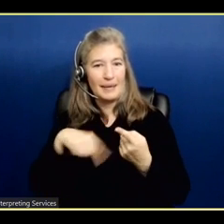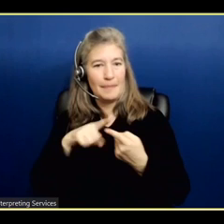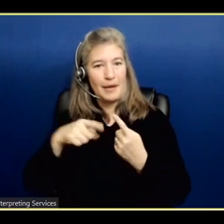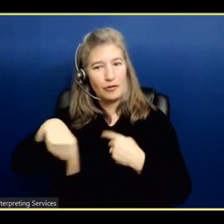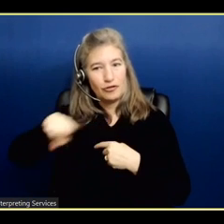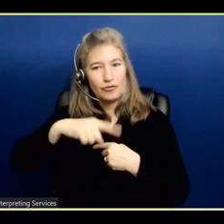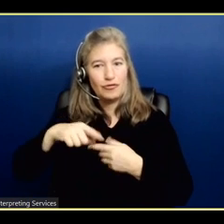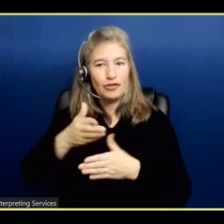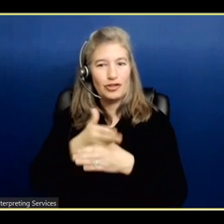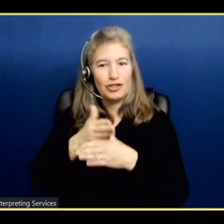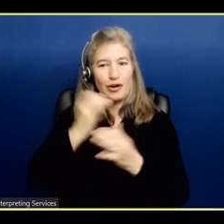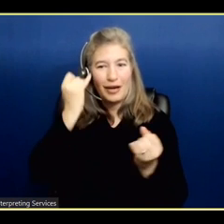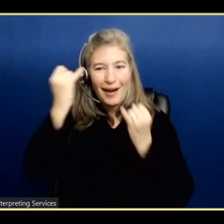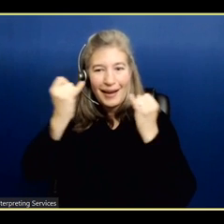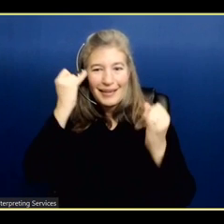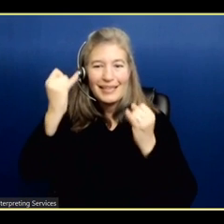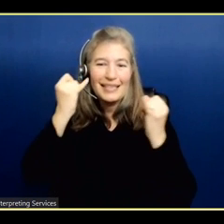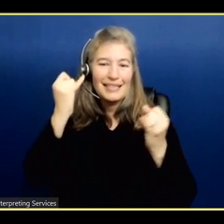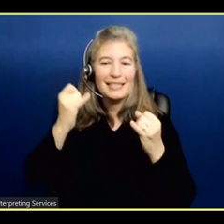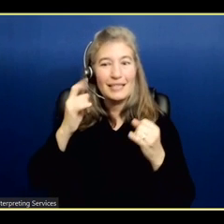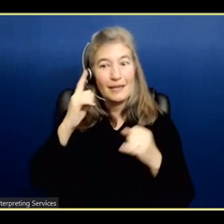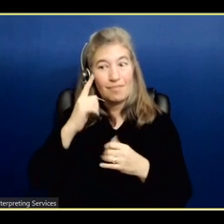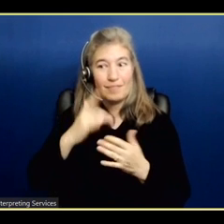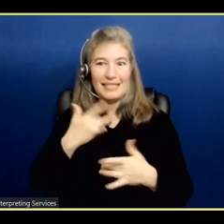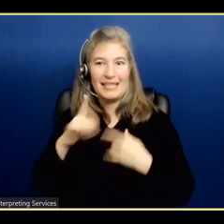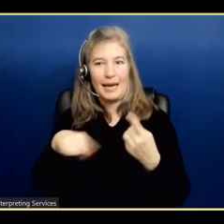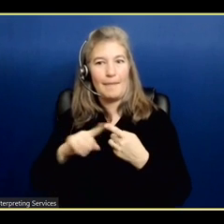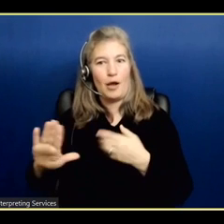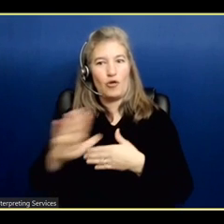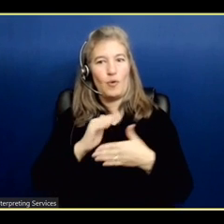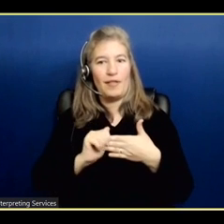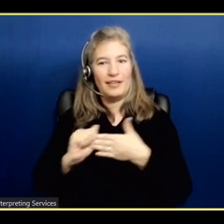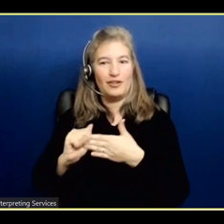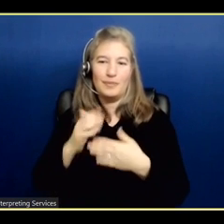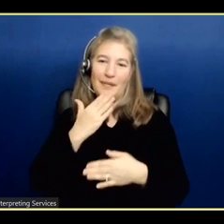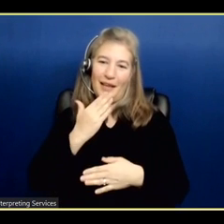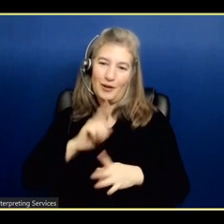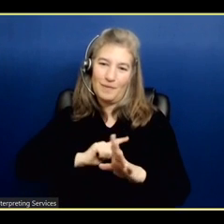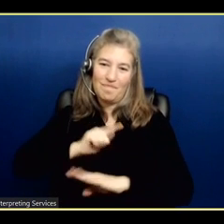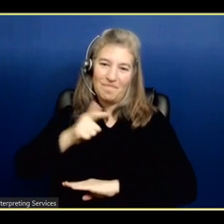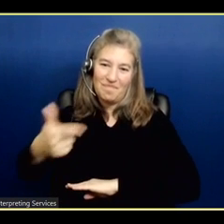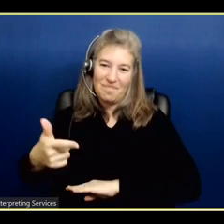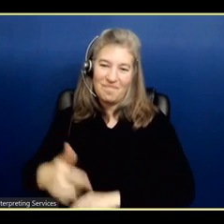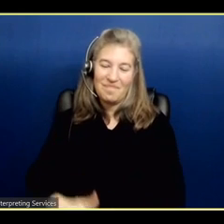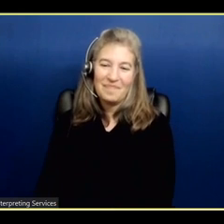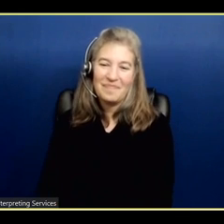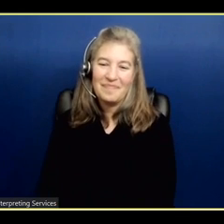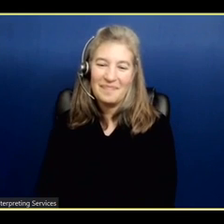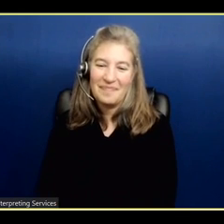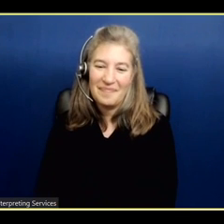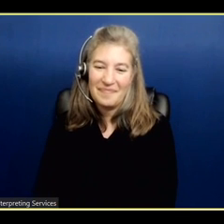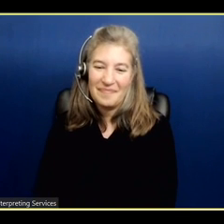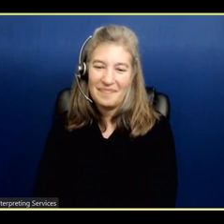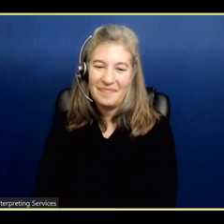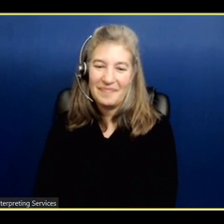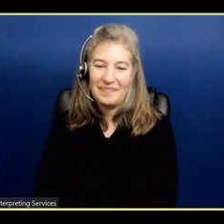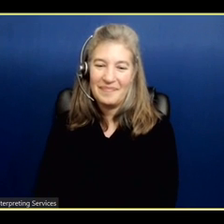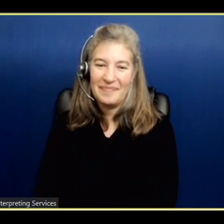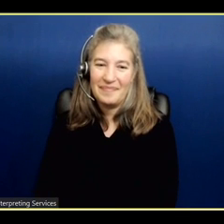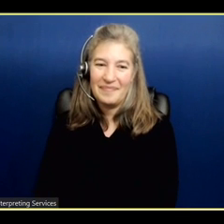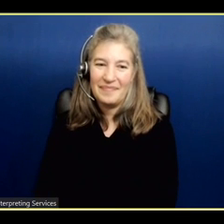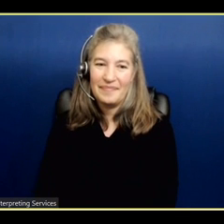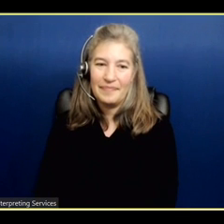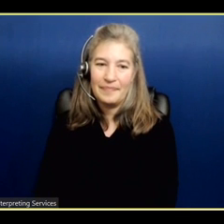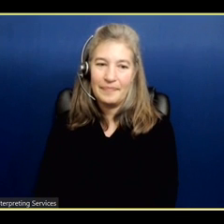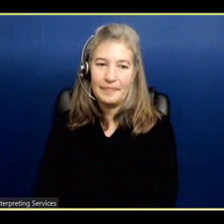Philanthropy. And I'm going to pick up on the quote that Caitlin just said, inequities are amplified in a crisis. I'm here to talk about three